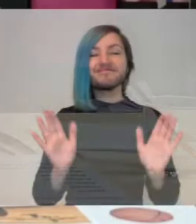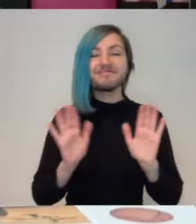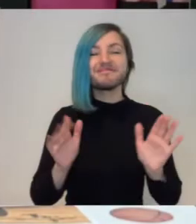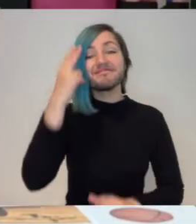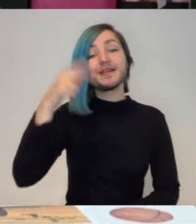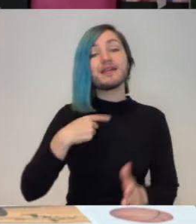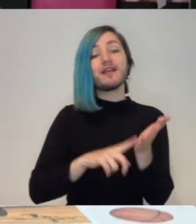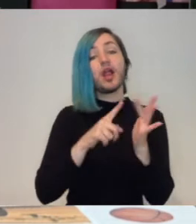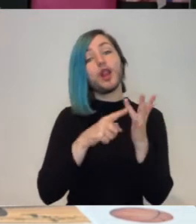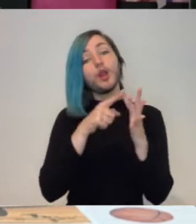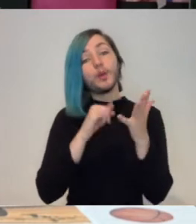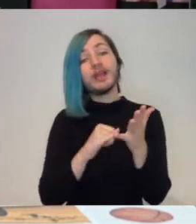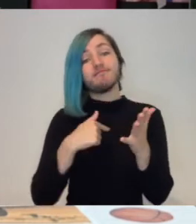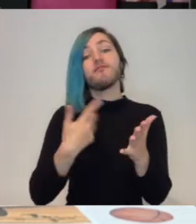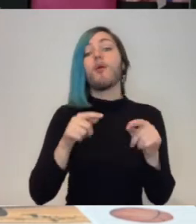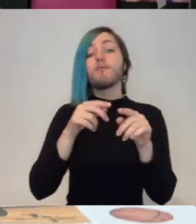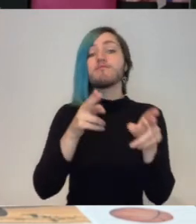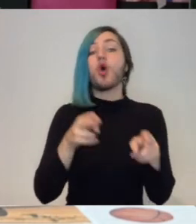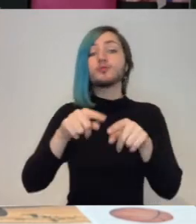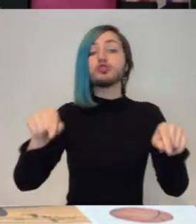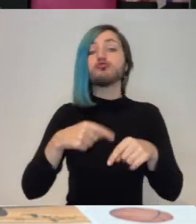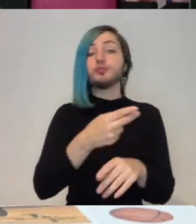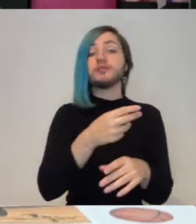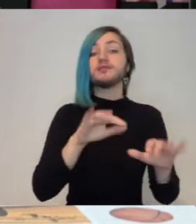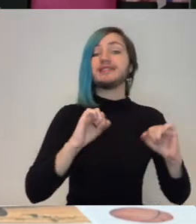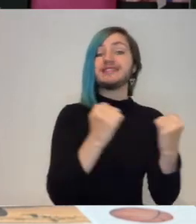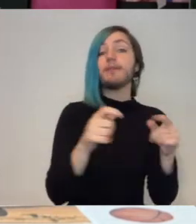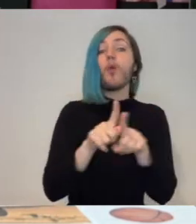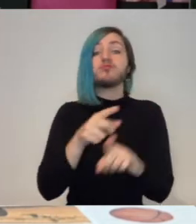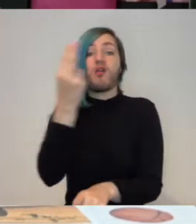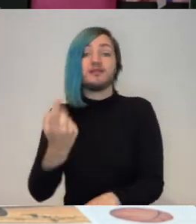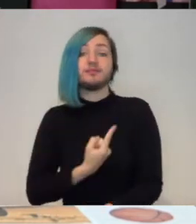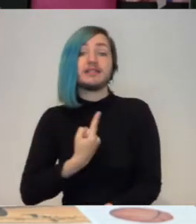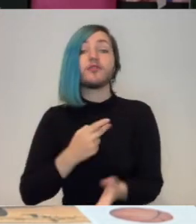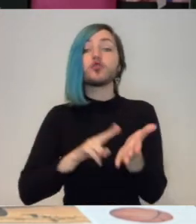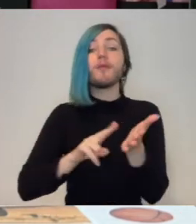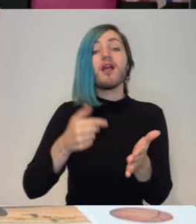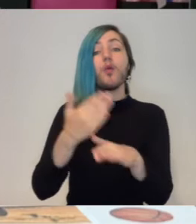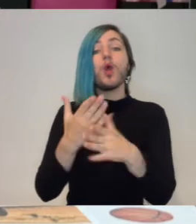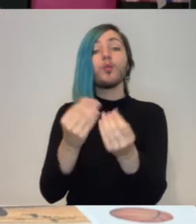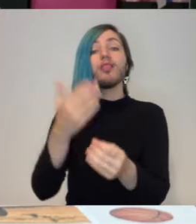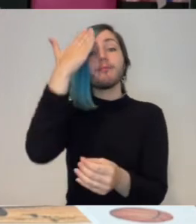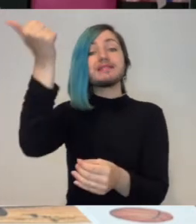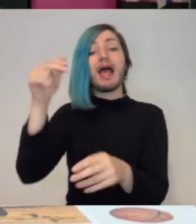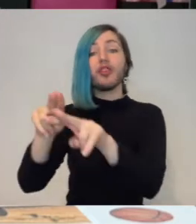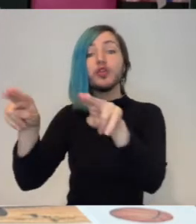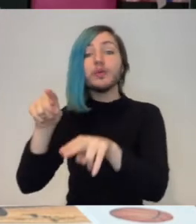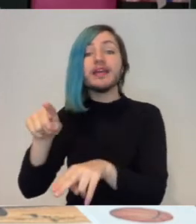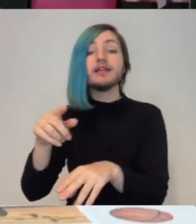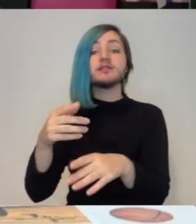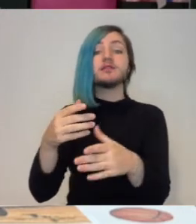Hello, my name's Louis. I'm from the Hospital Rooms team and an artist myself. Normally I'm working on mental health units, running art